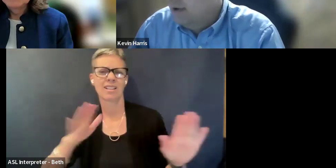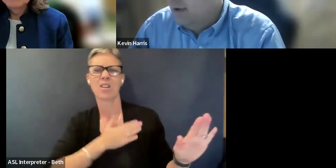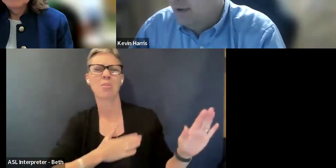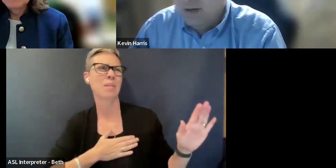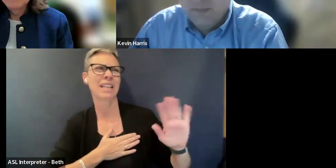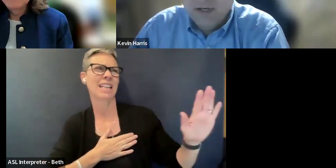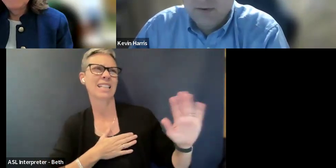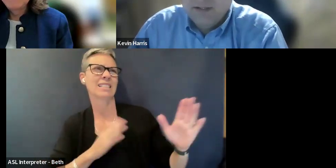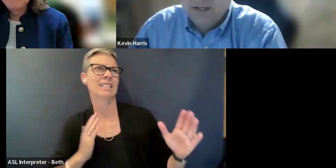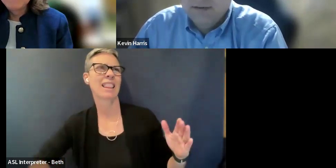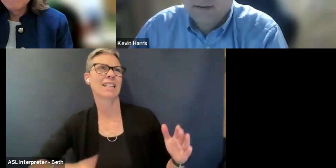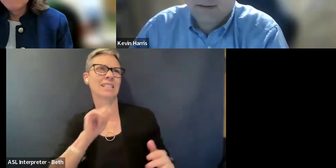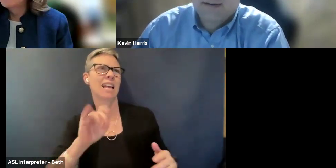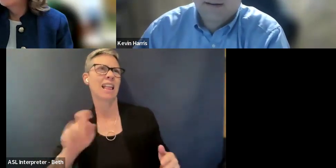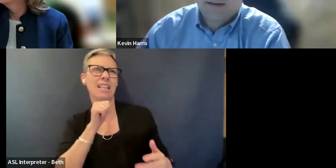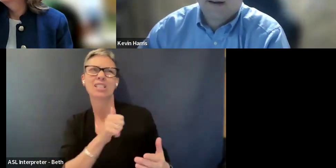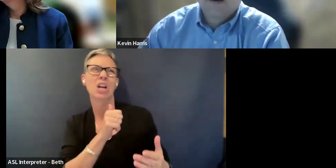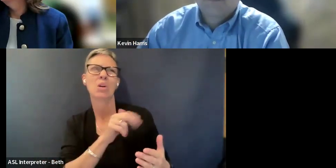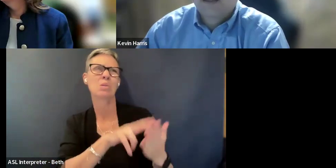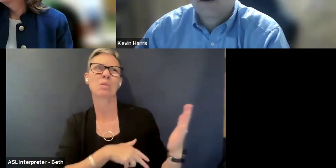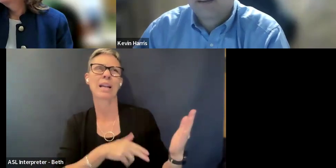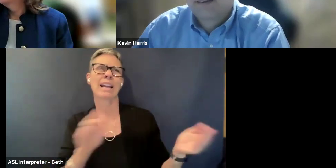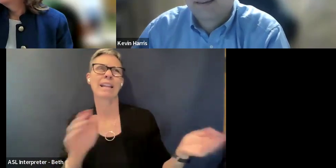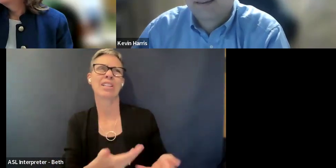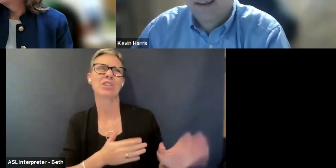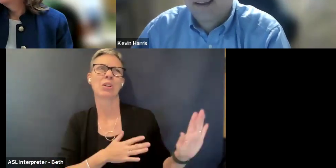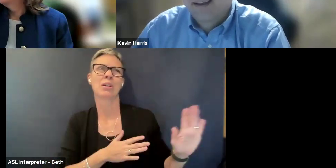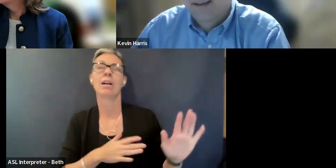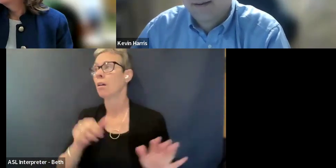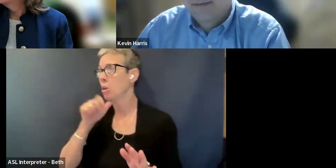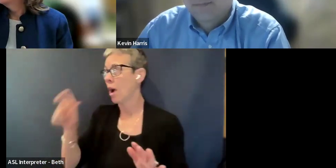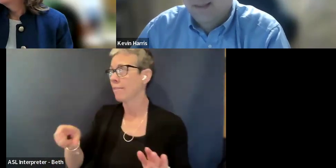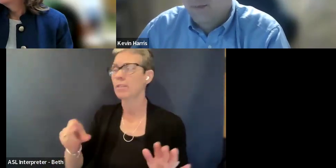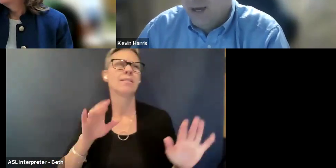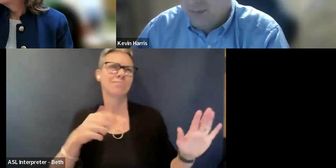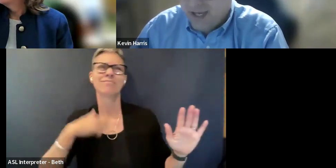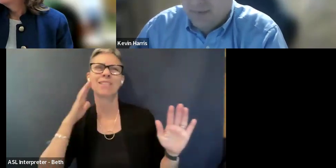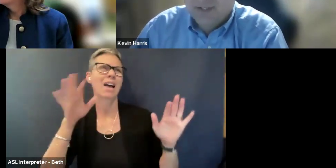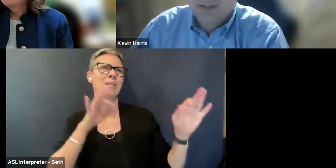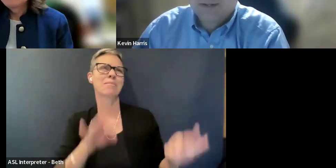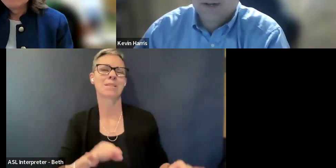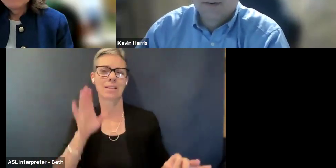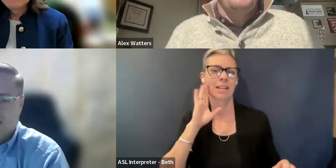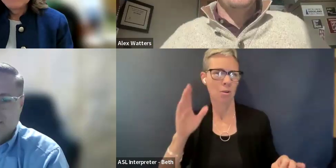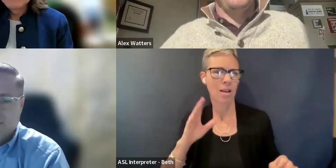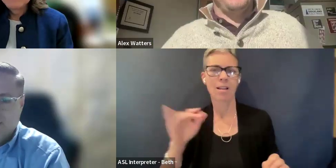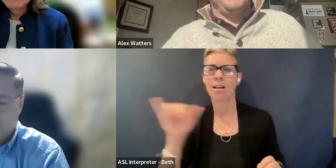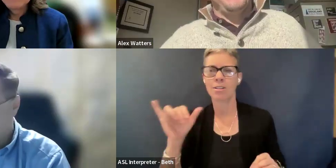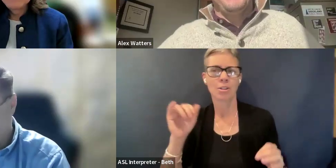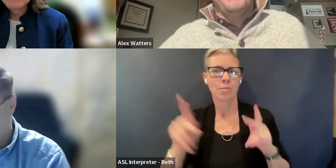the intro, buddy. You don't want me to read it to you? I'll go through that, and they will have it in their handout. So, well, I would be happy to.